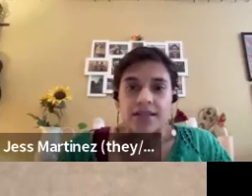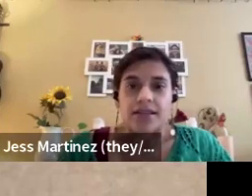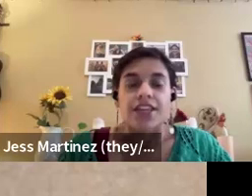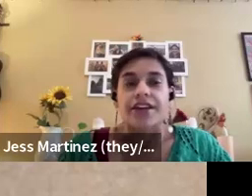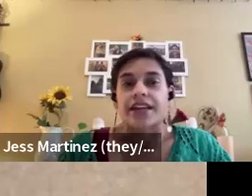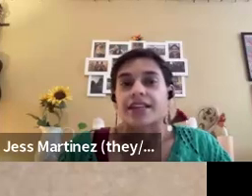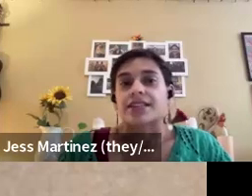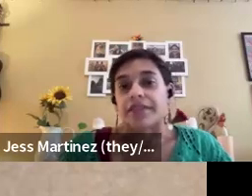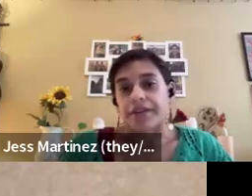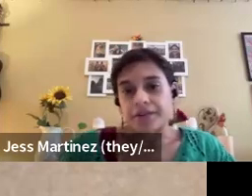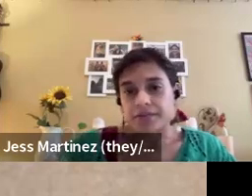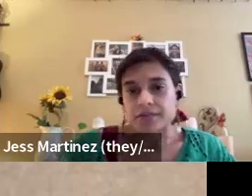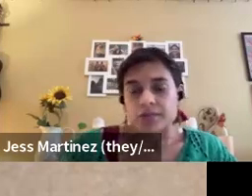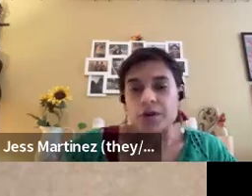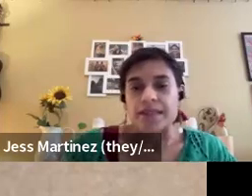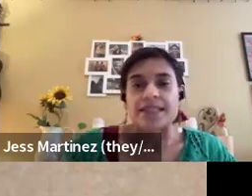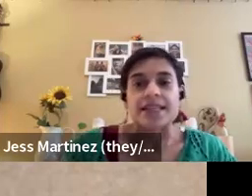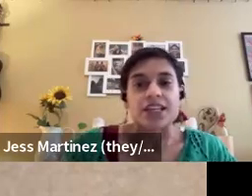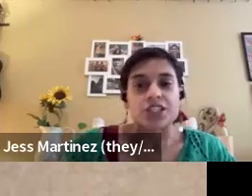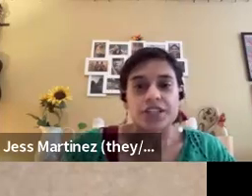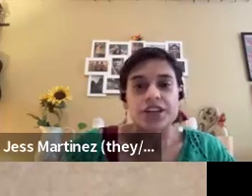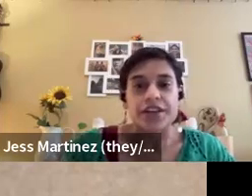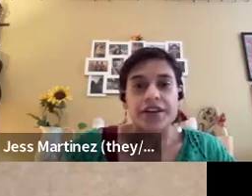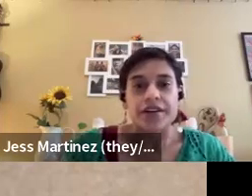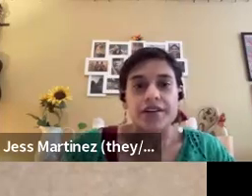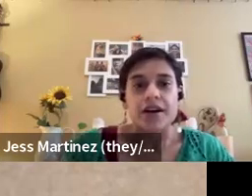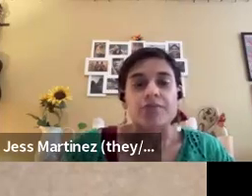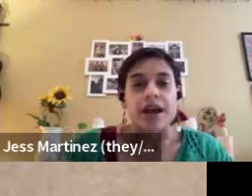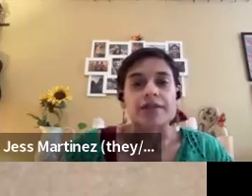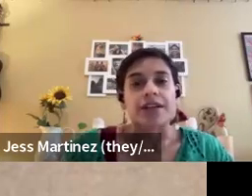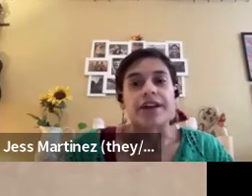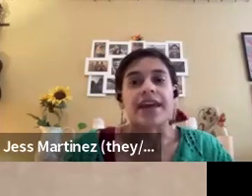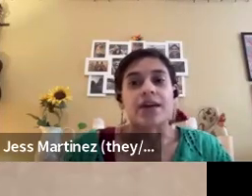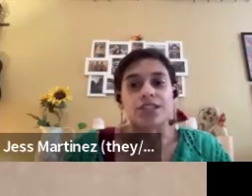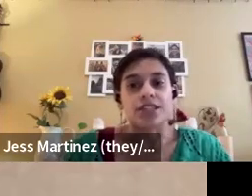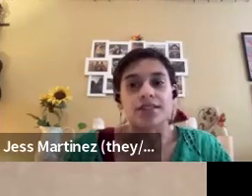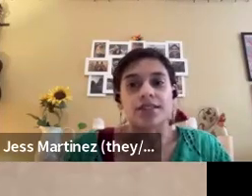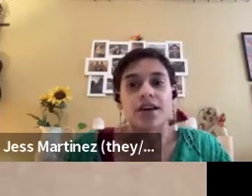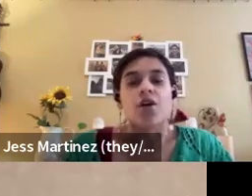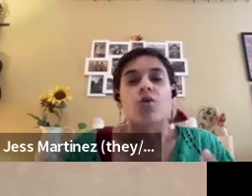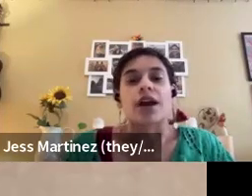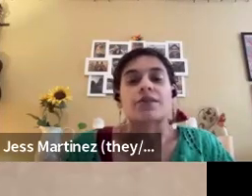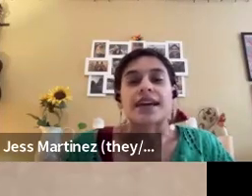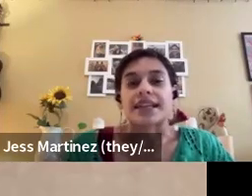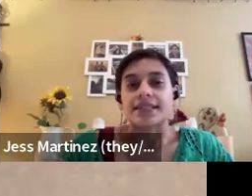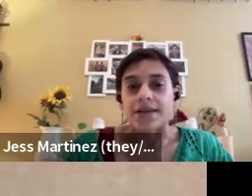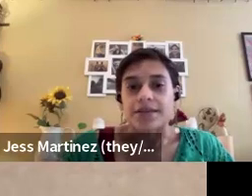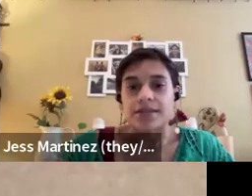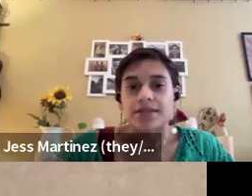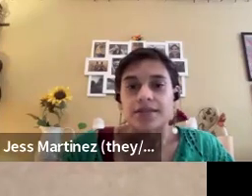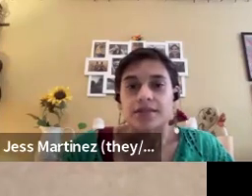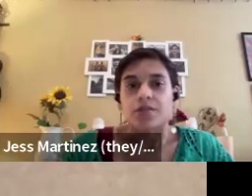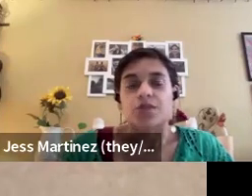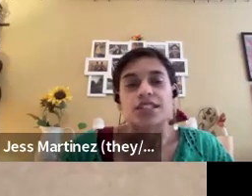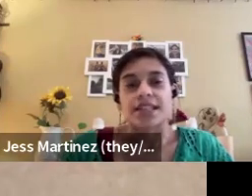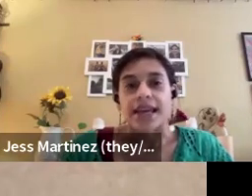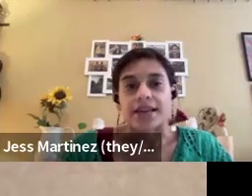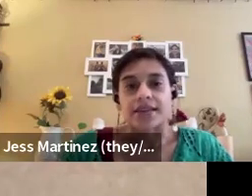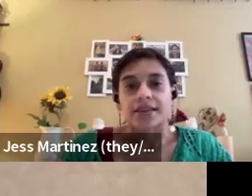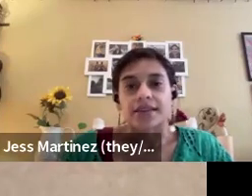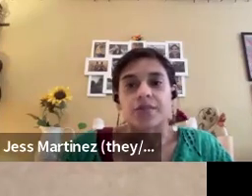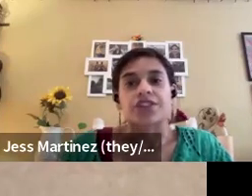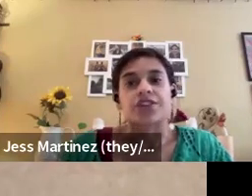friend, either in his living room, where we sit next to each other on brown and gray couches, or outside his house, which